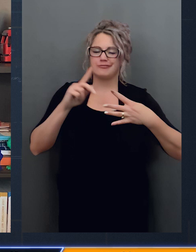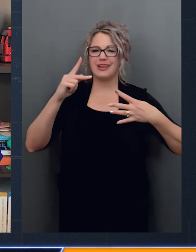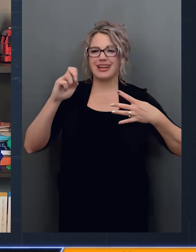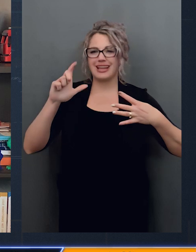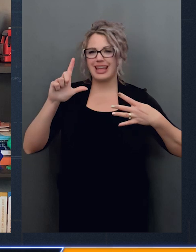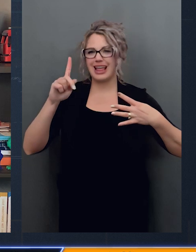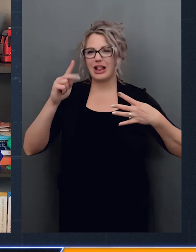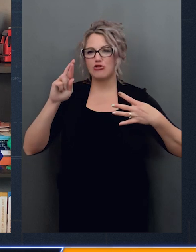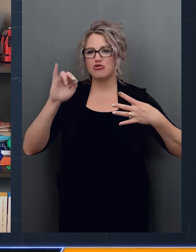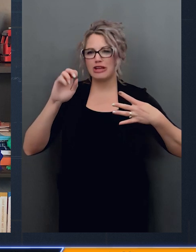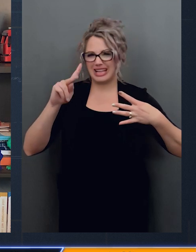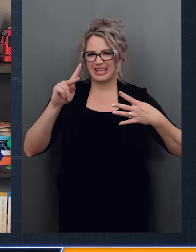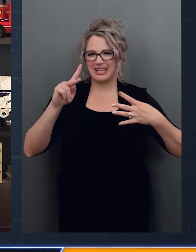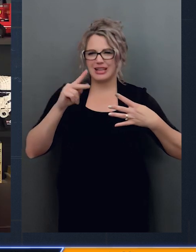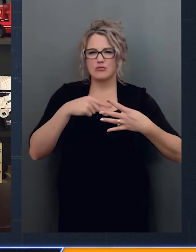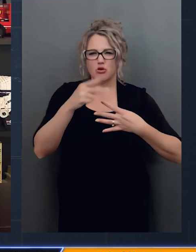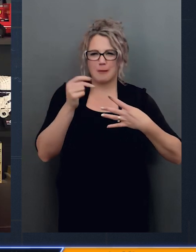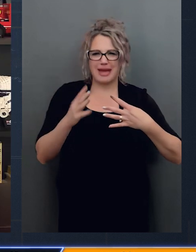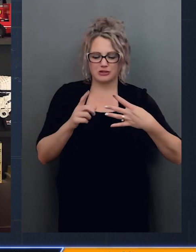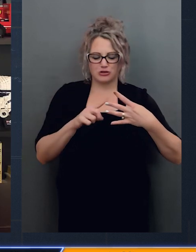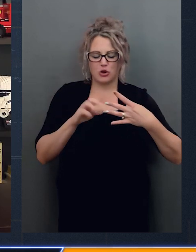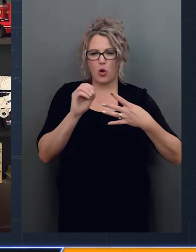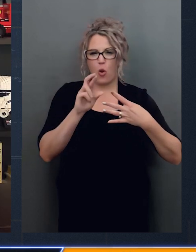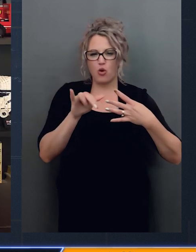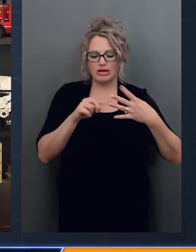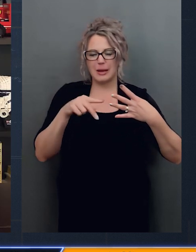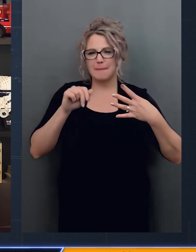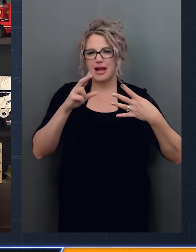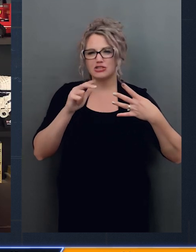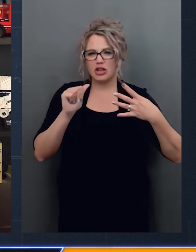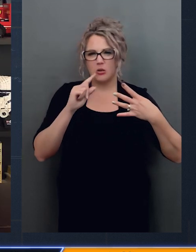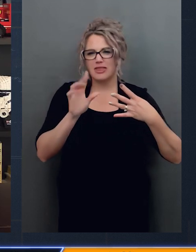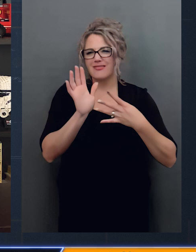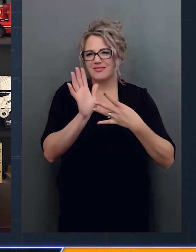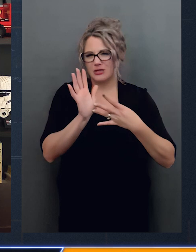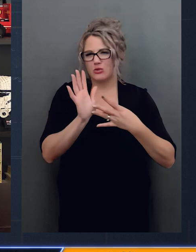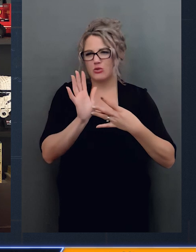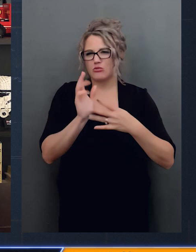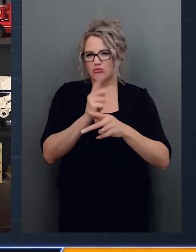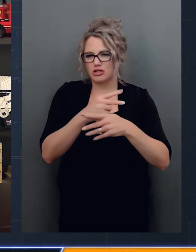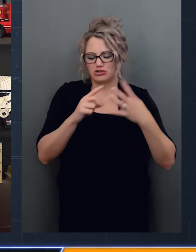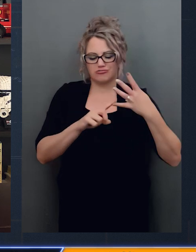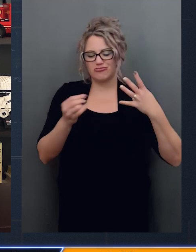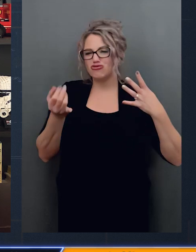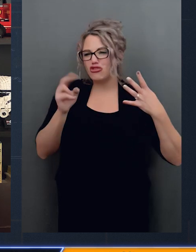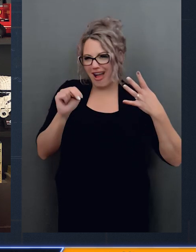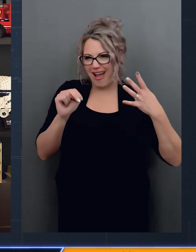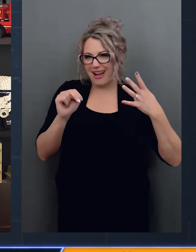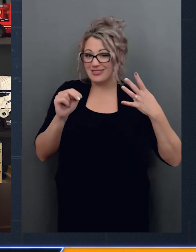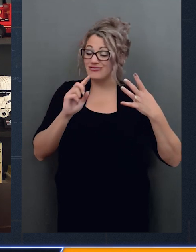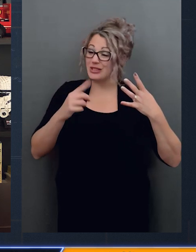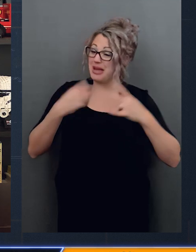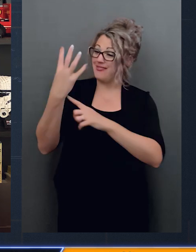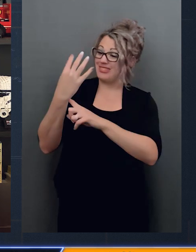Kelrick, who's our video program manager, Corey and Pacha, who've helped out with video production, and then John, who's been my